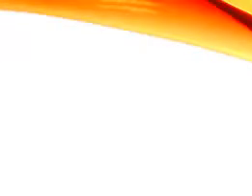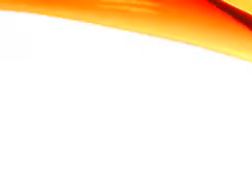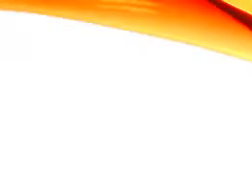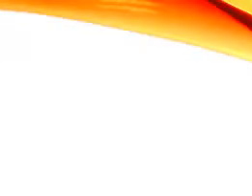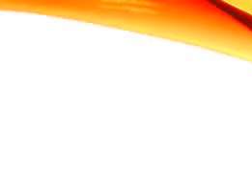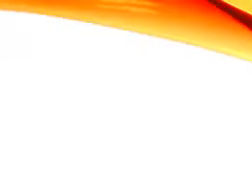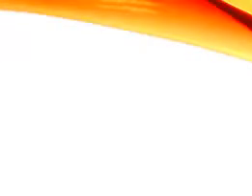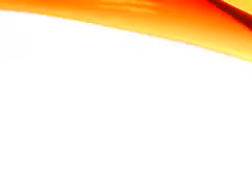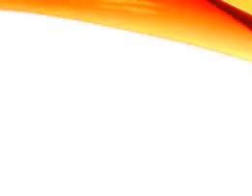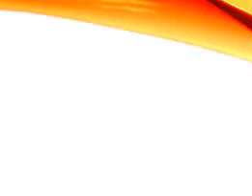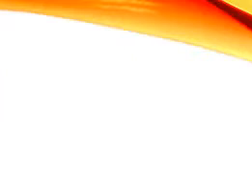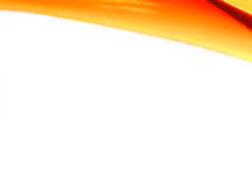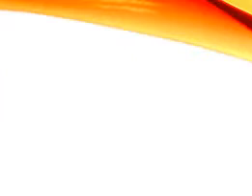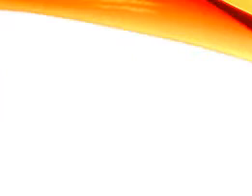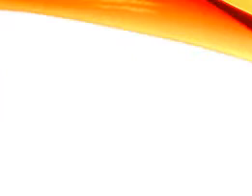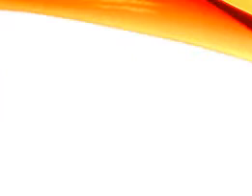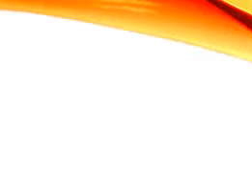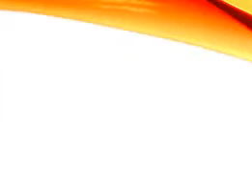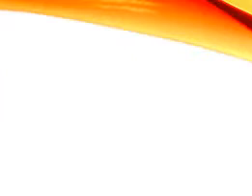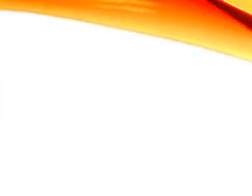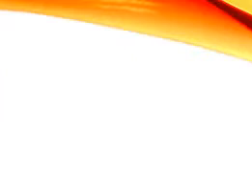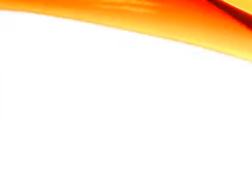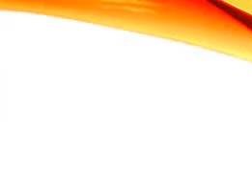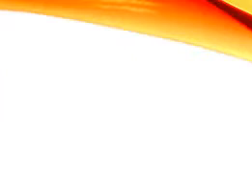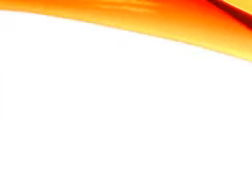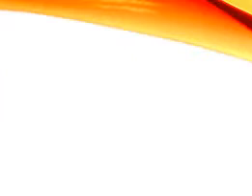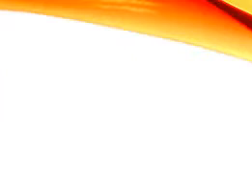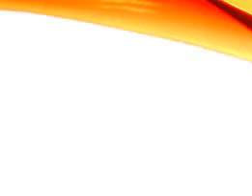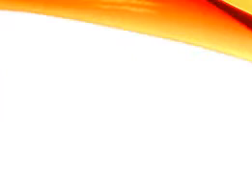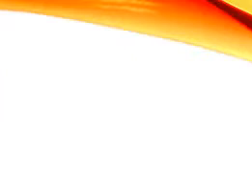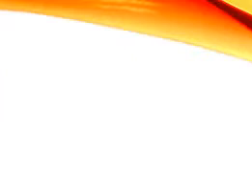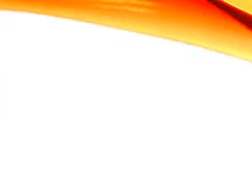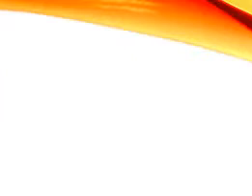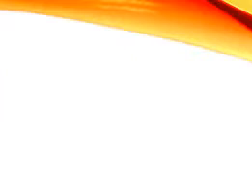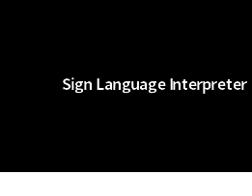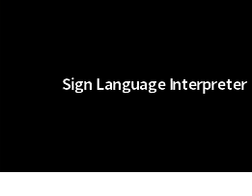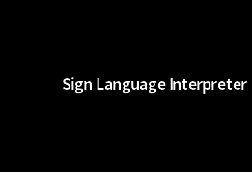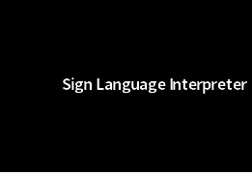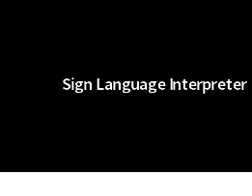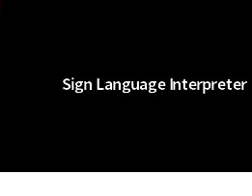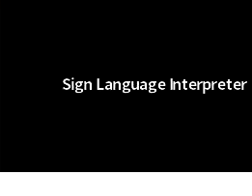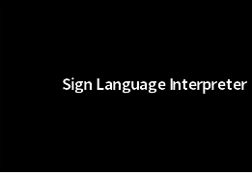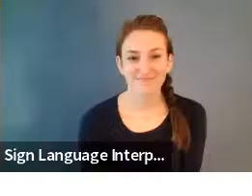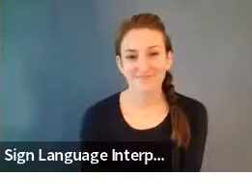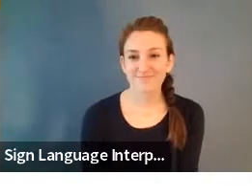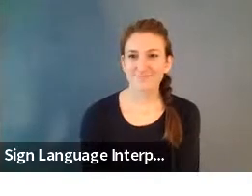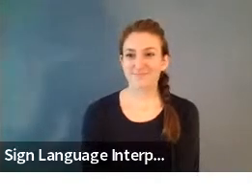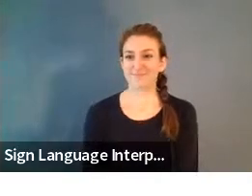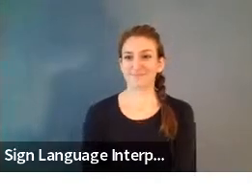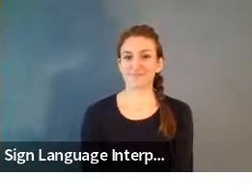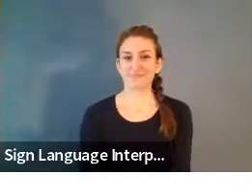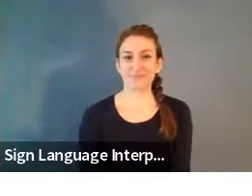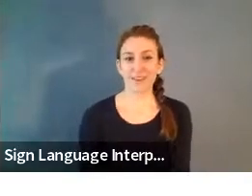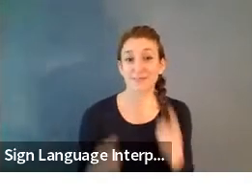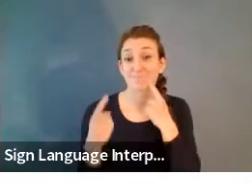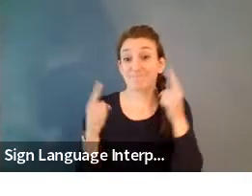the statewide pathway and the special admissions consideration and all of the advantages the program gives are really important,